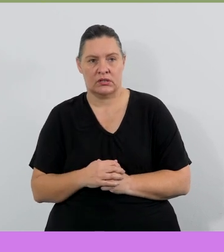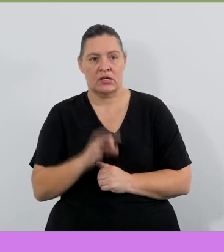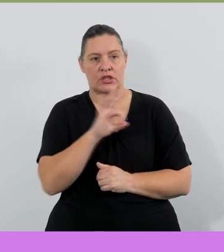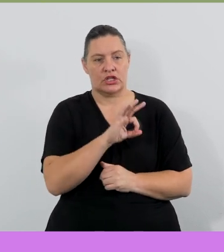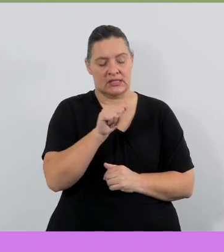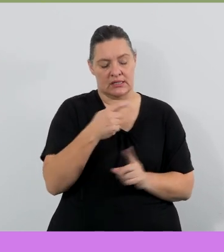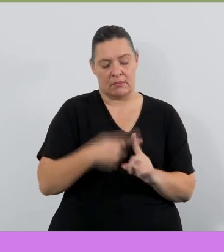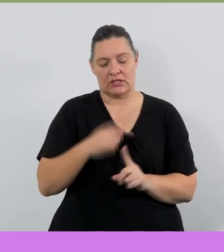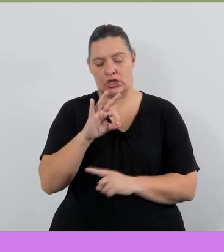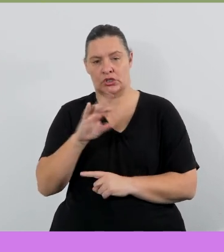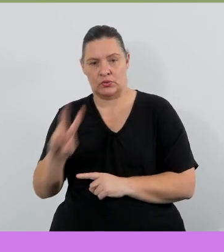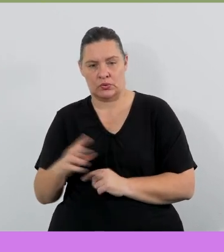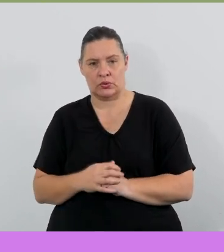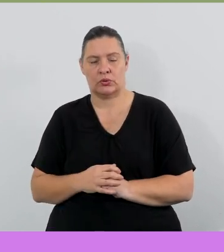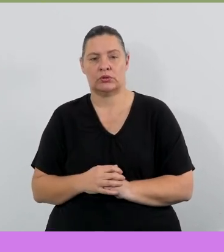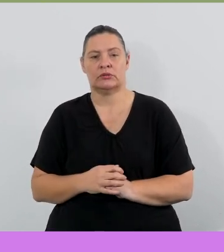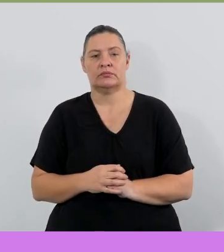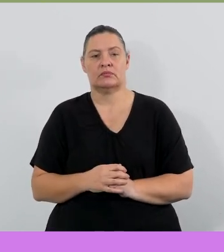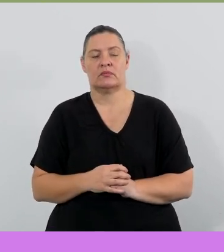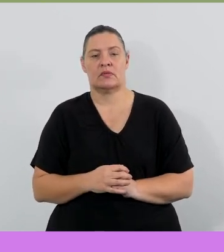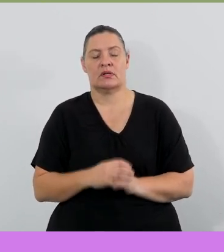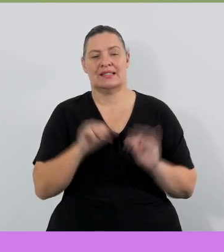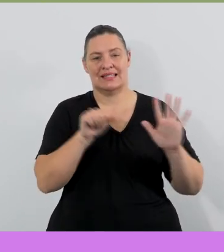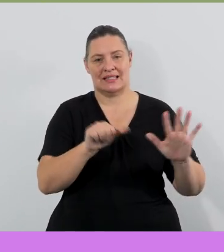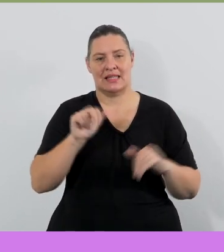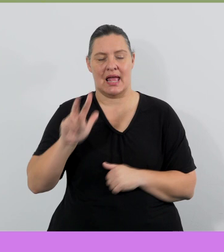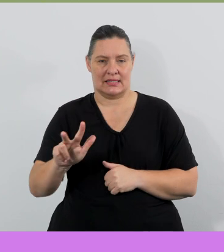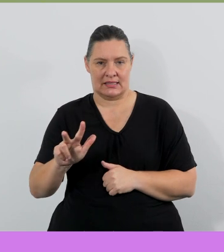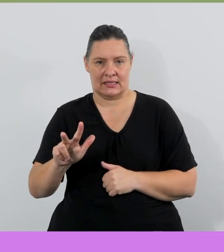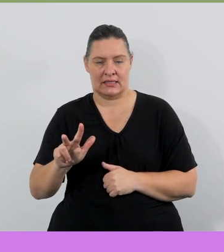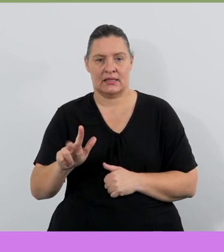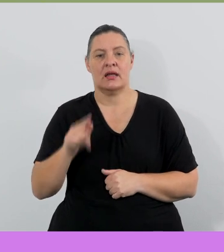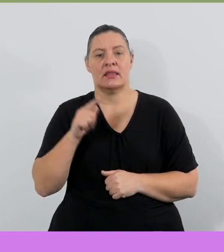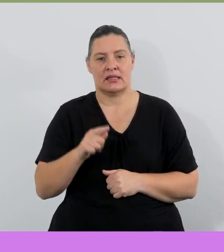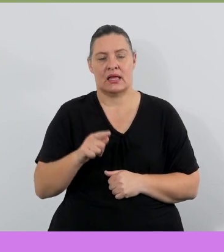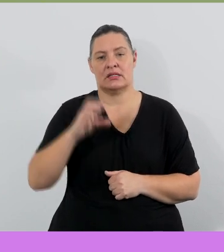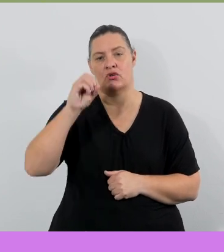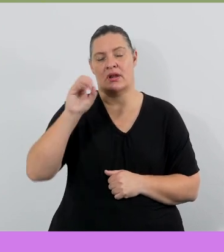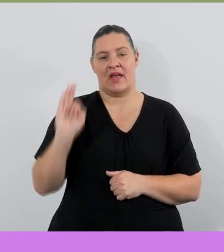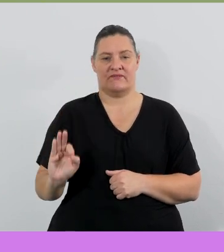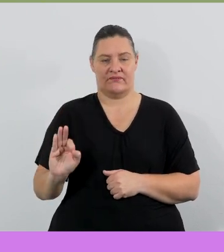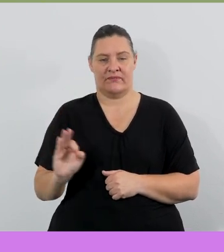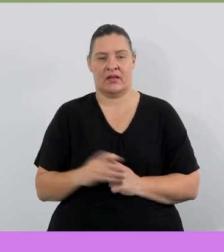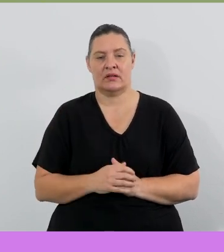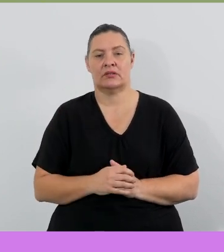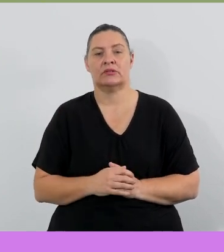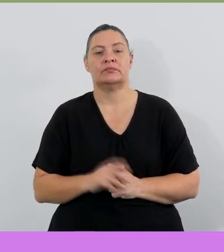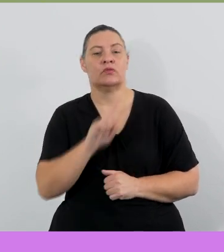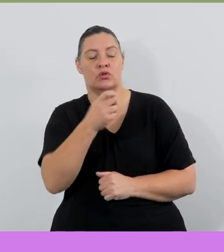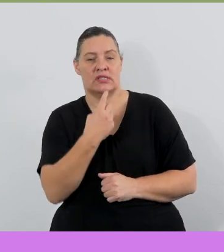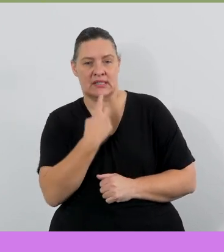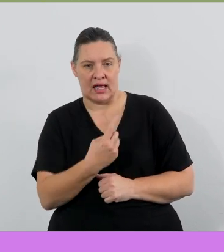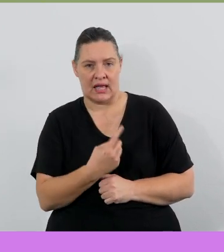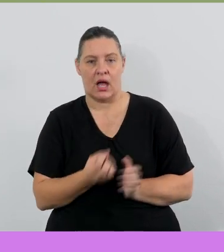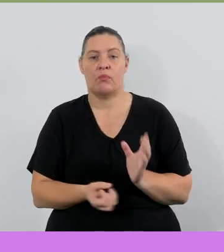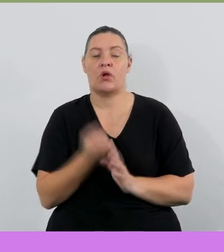plus 32 give me an answer of 68. And this now is degrees Fahrenheit. So the question says